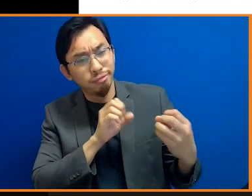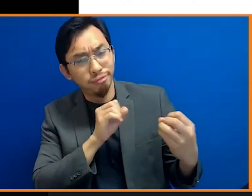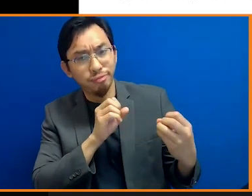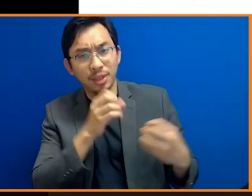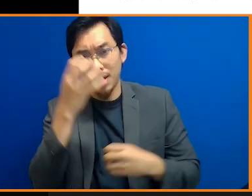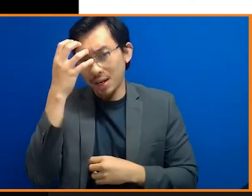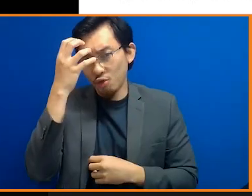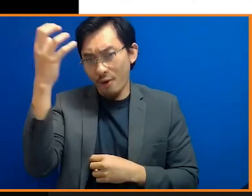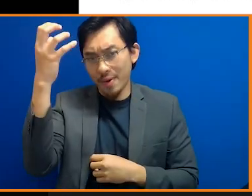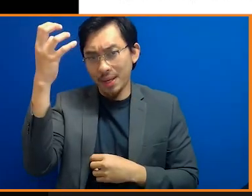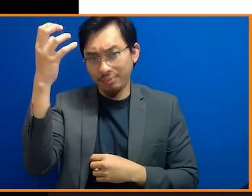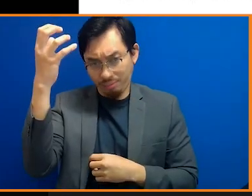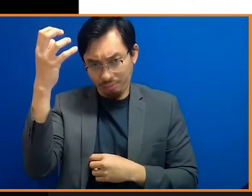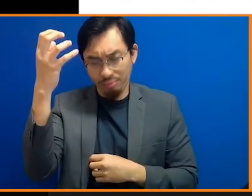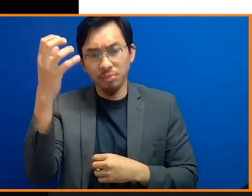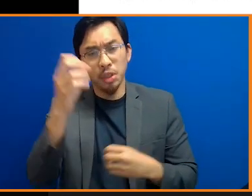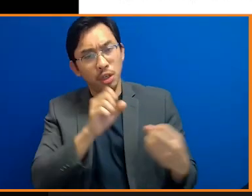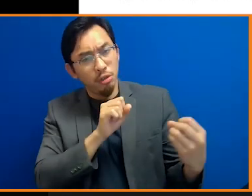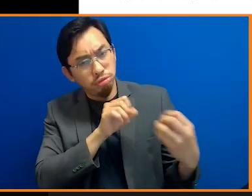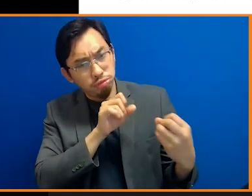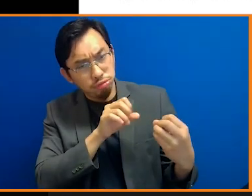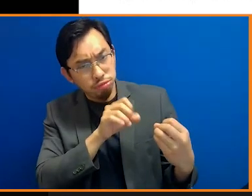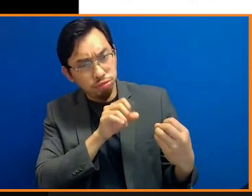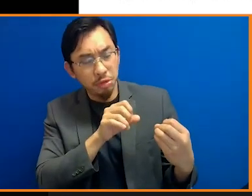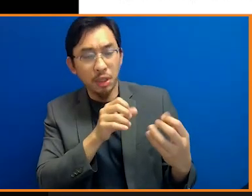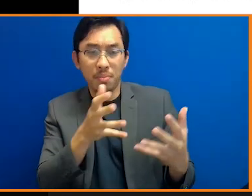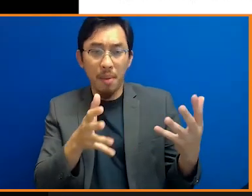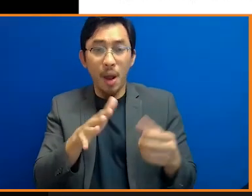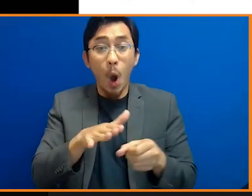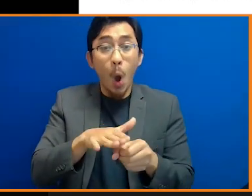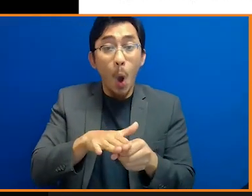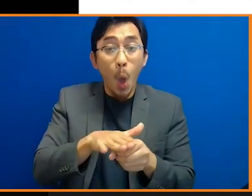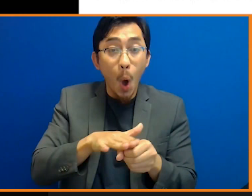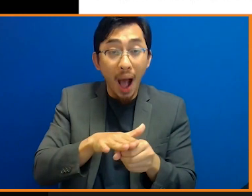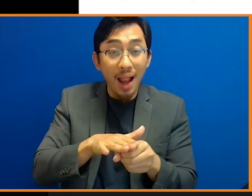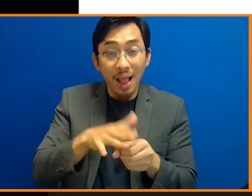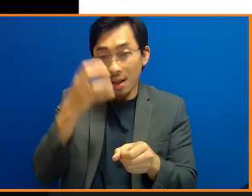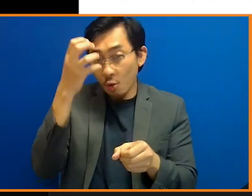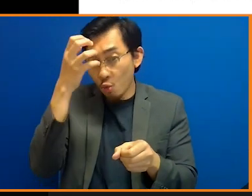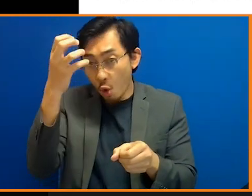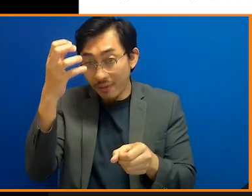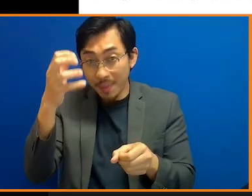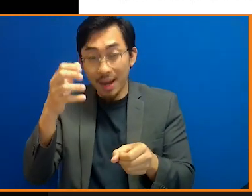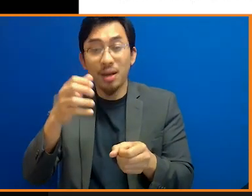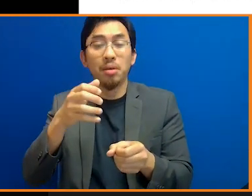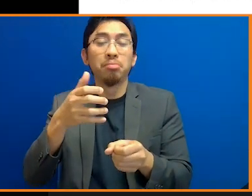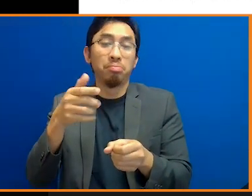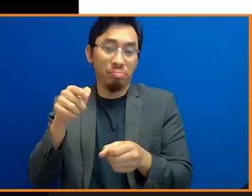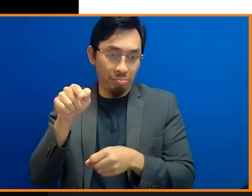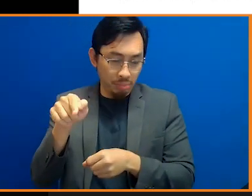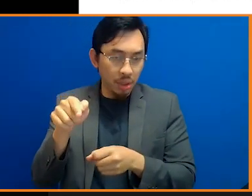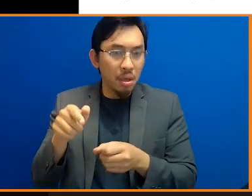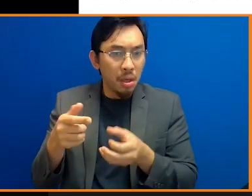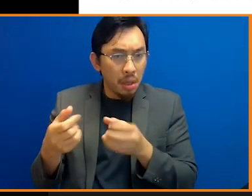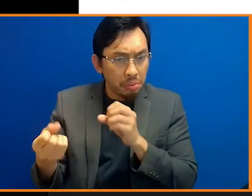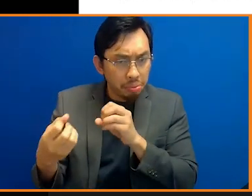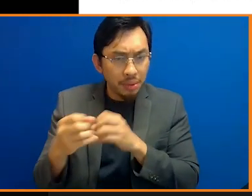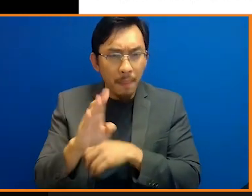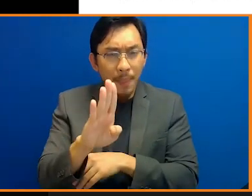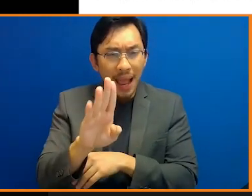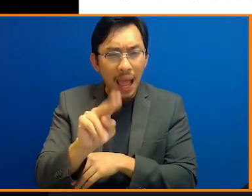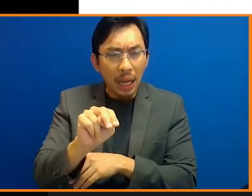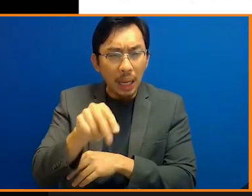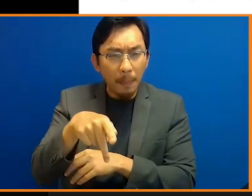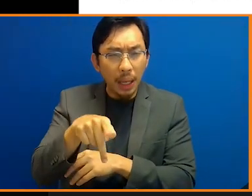are in contact with your central government and probably the local office of